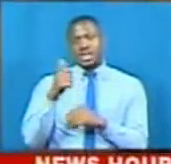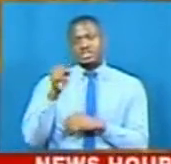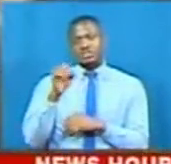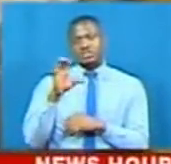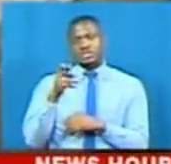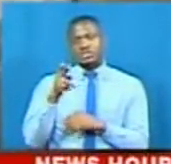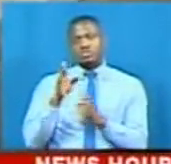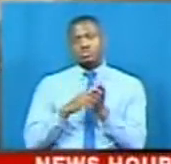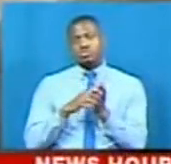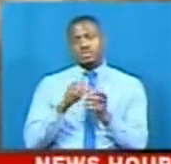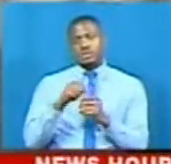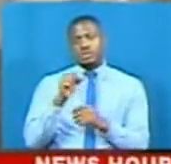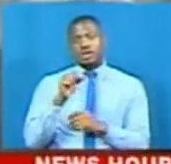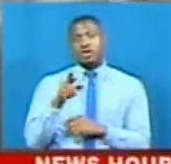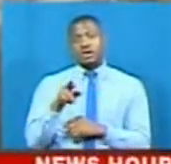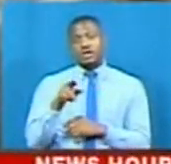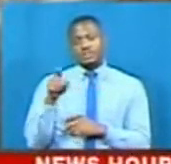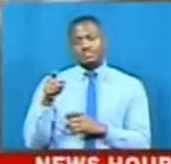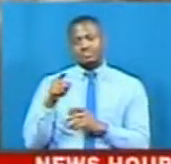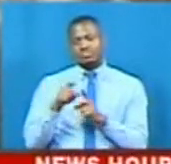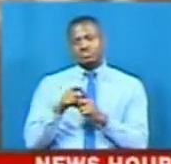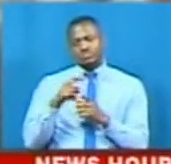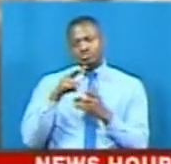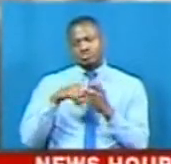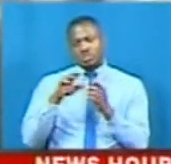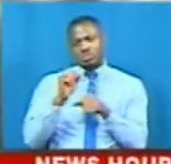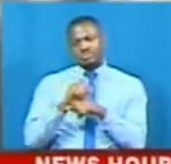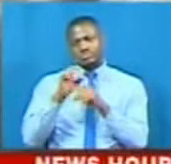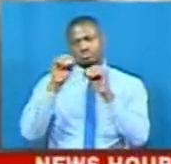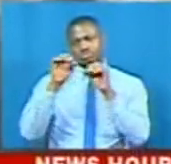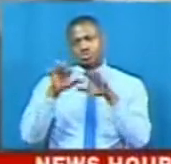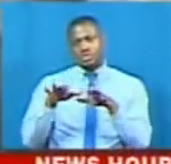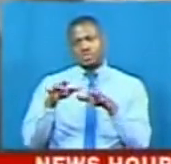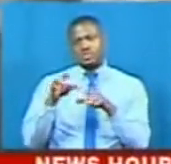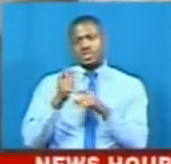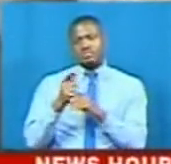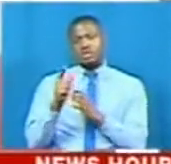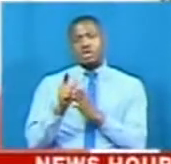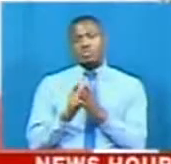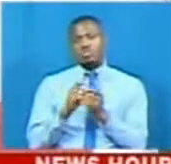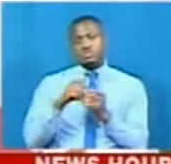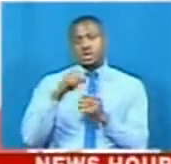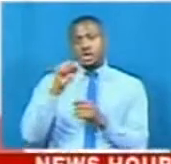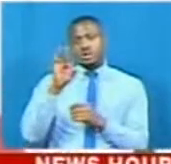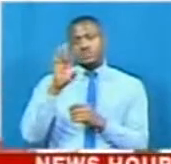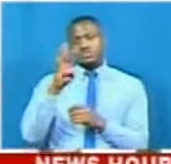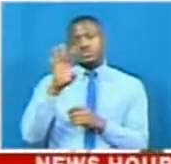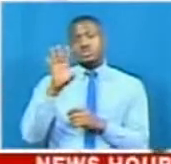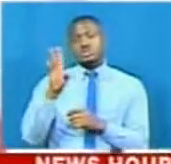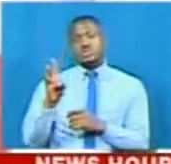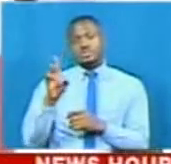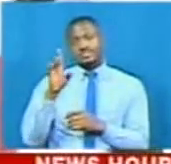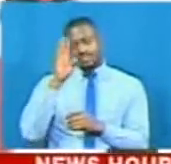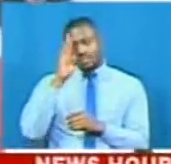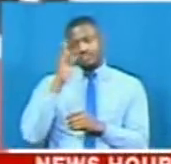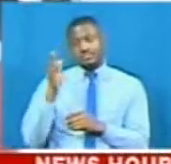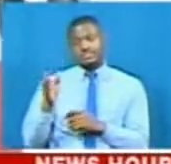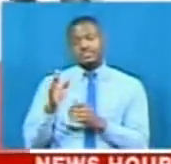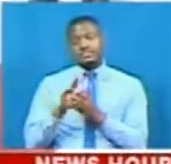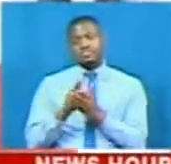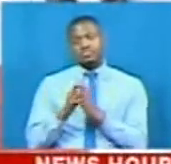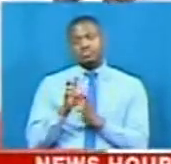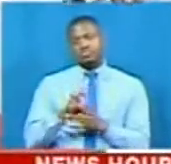at Achimota School in Accra. He worked as a teacher and then a law clerk. In 1947,